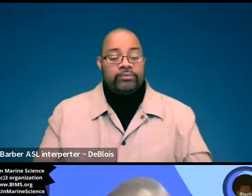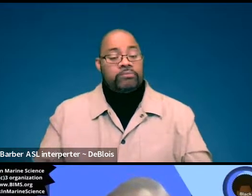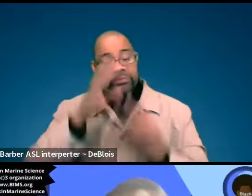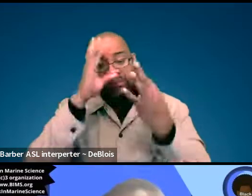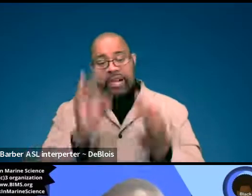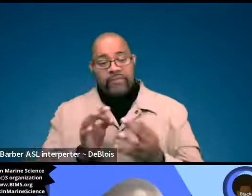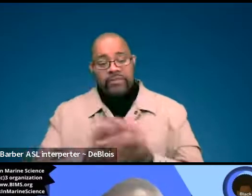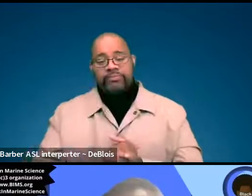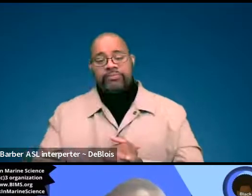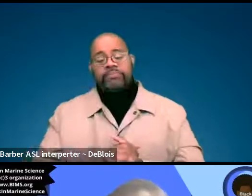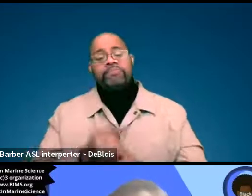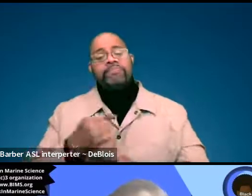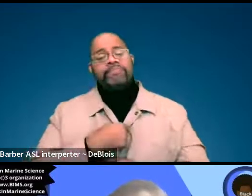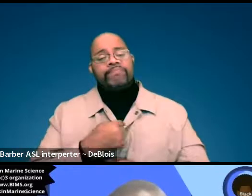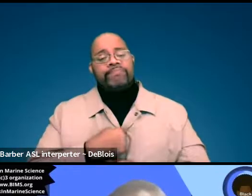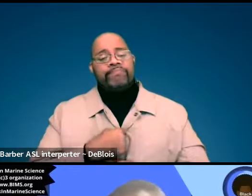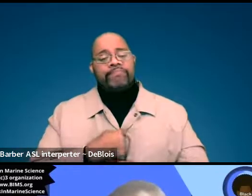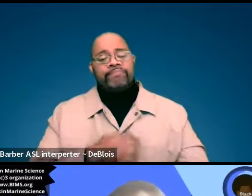Absolutely.